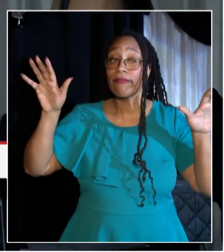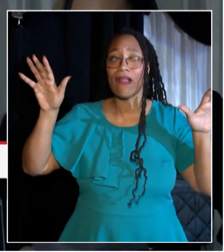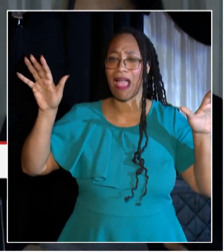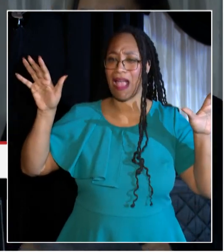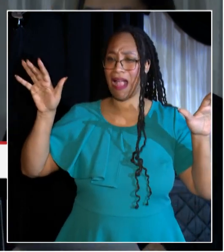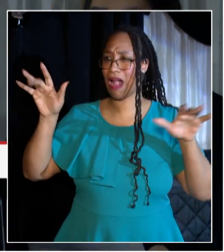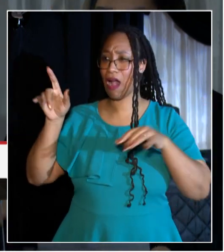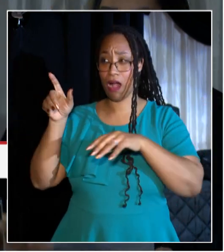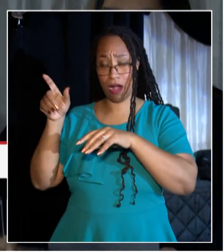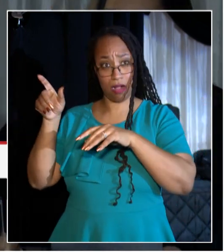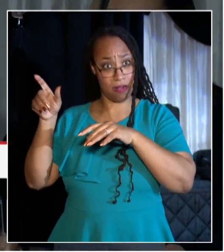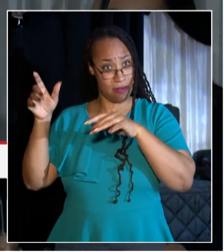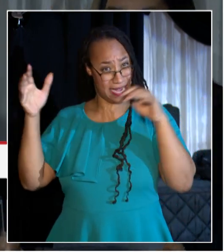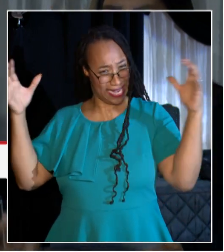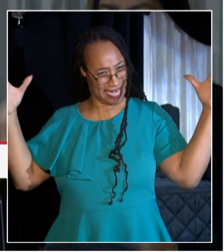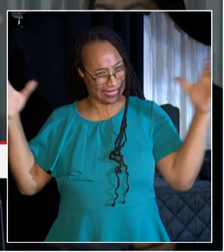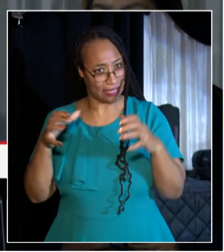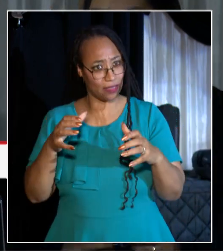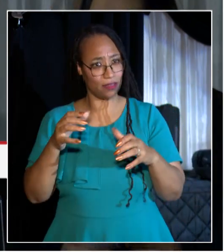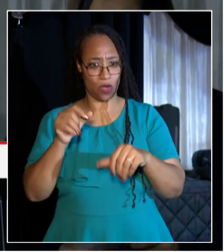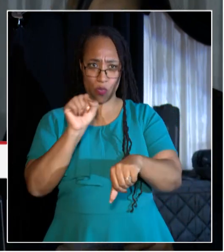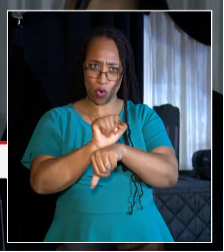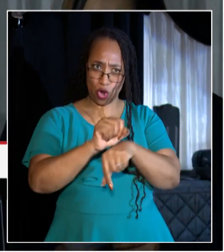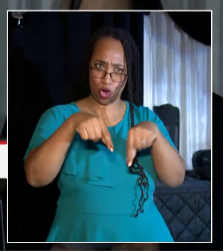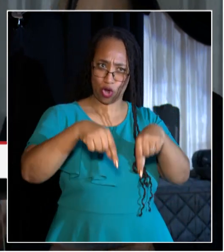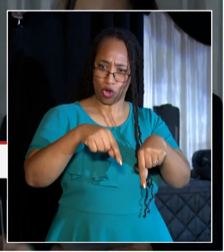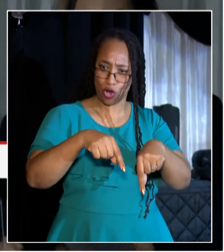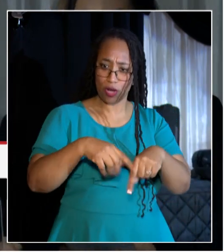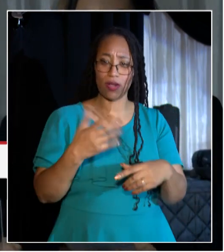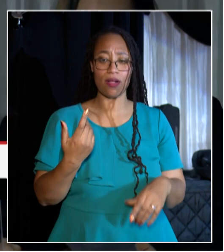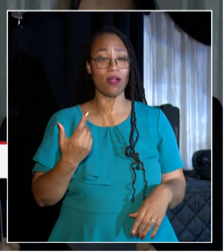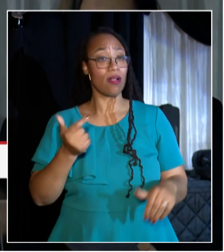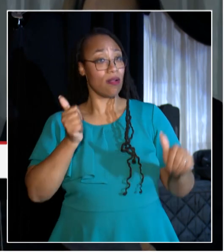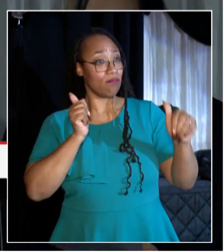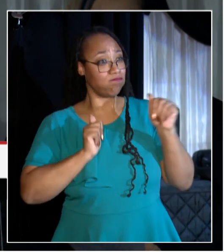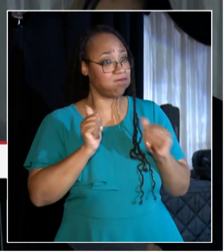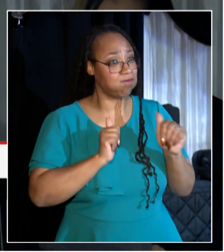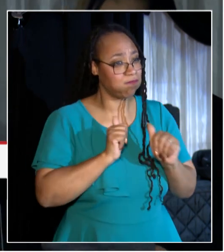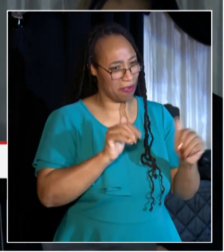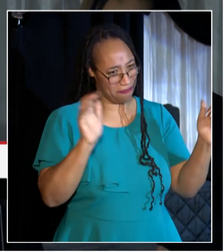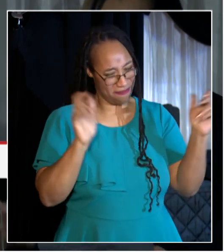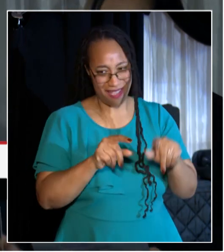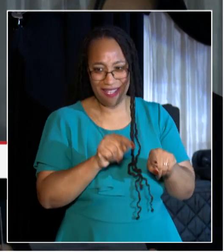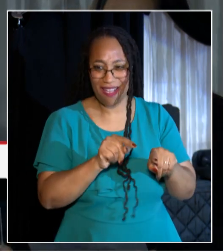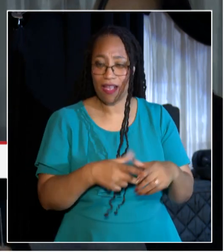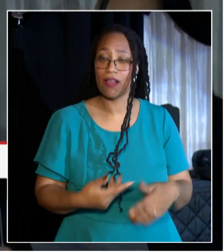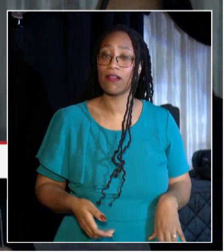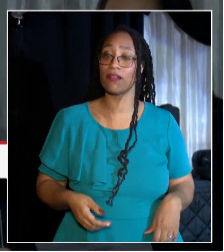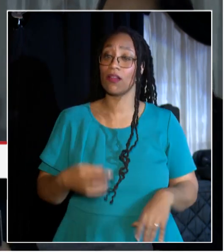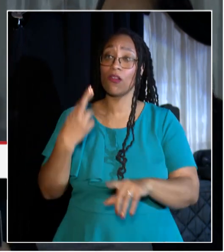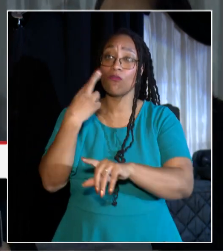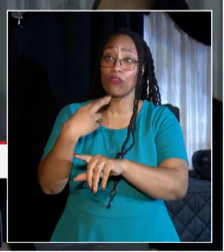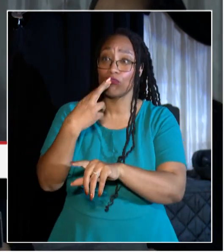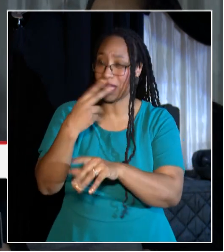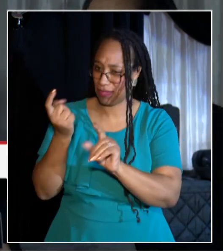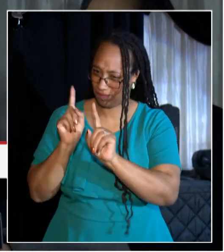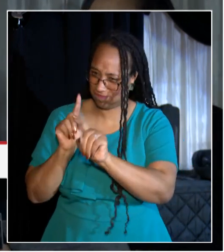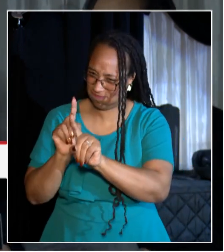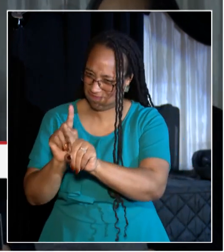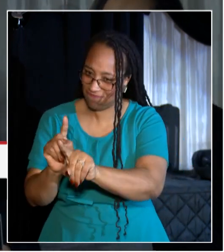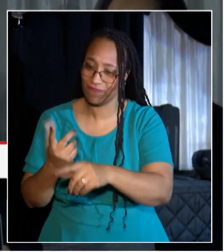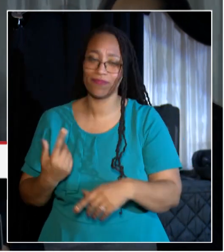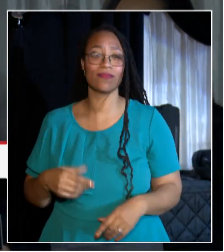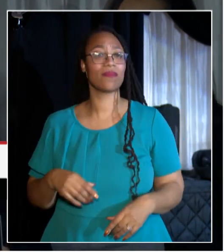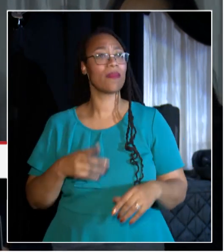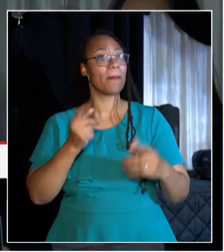theater, people are going to shows, people are filling our restaurants, people are meeting up with their friends all